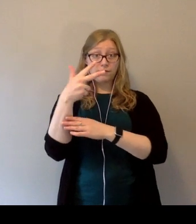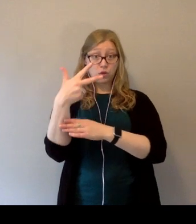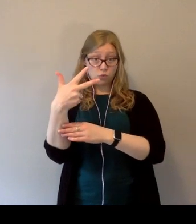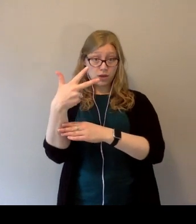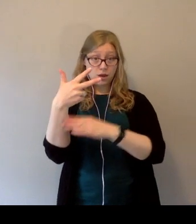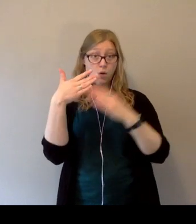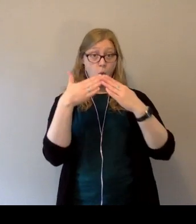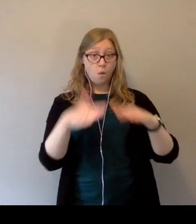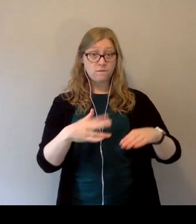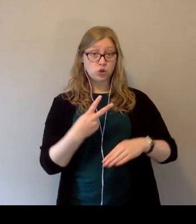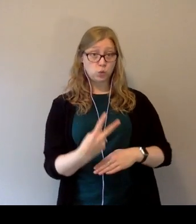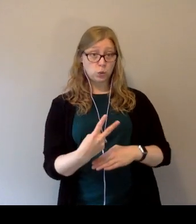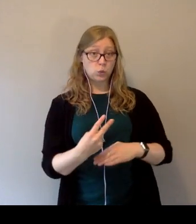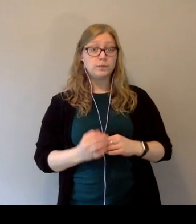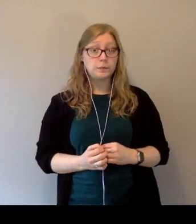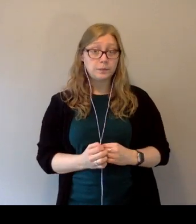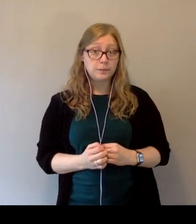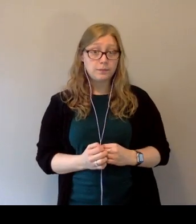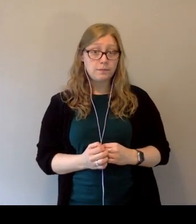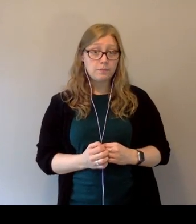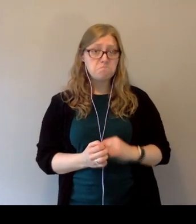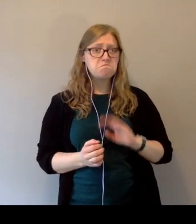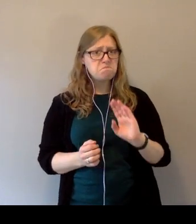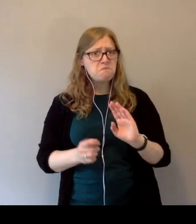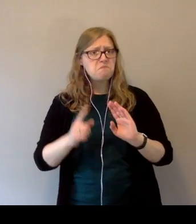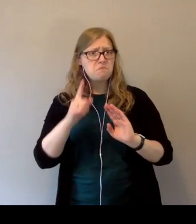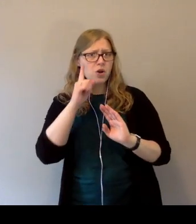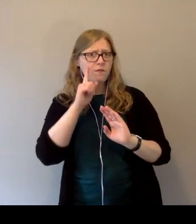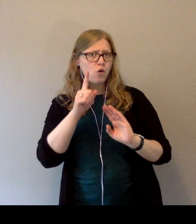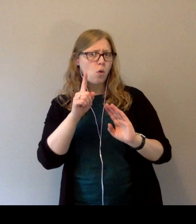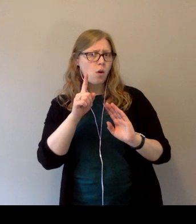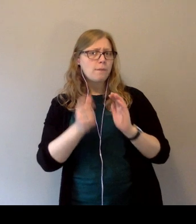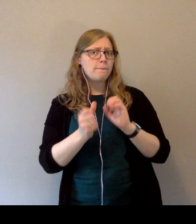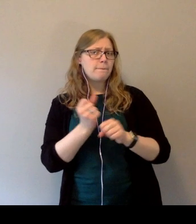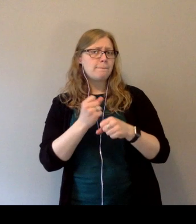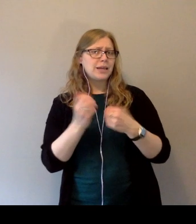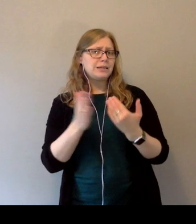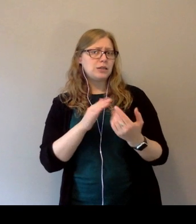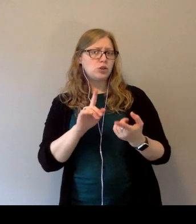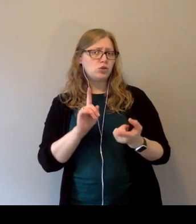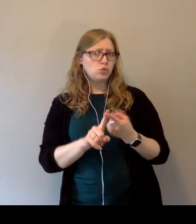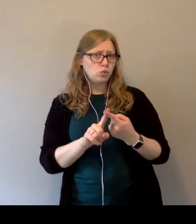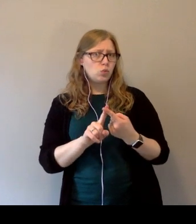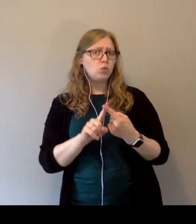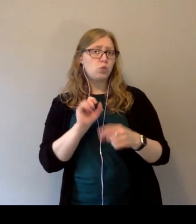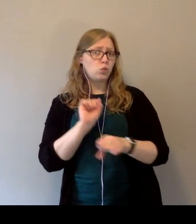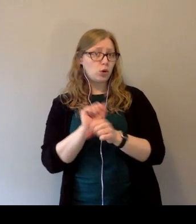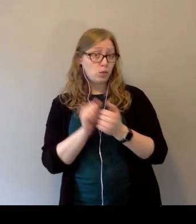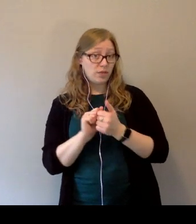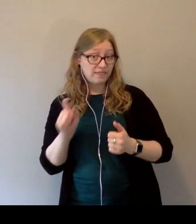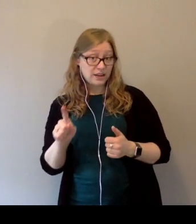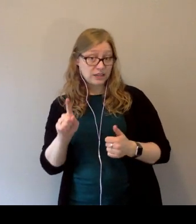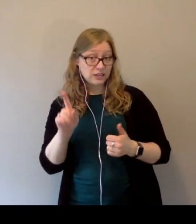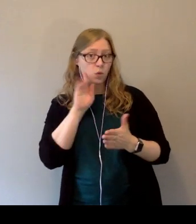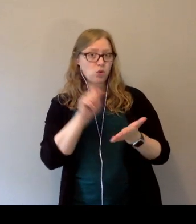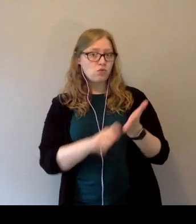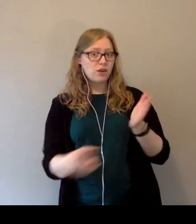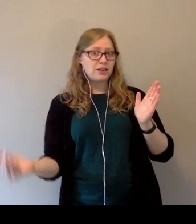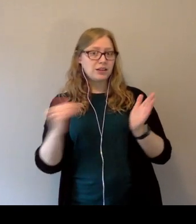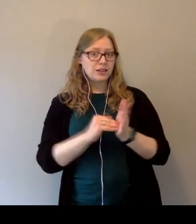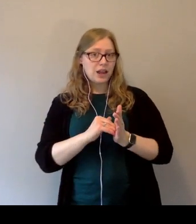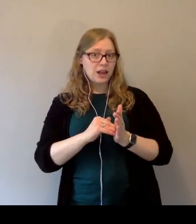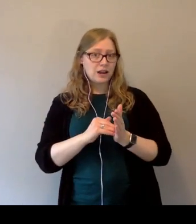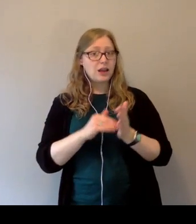Now, just for ease of working with this, I'm going to rewrite this as